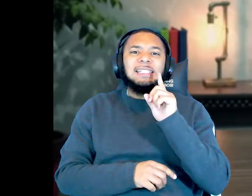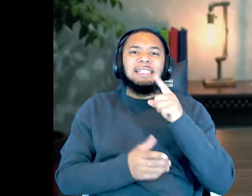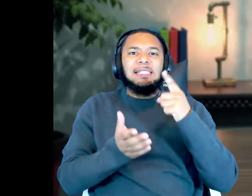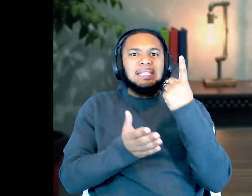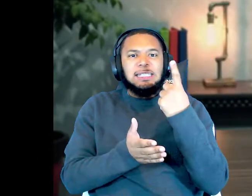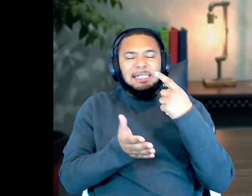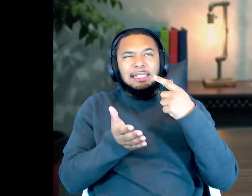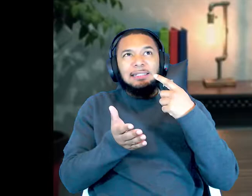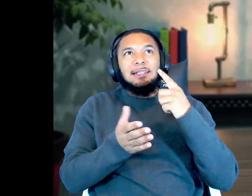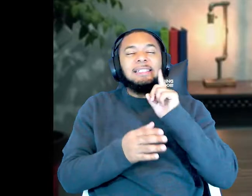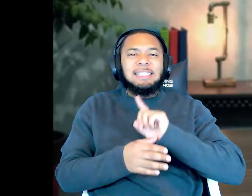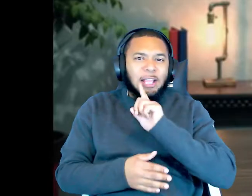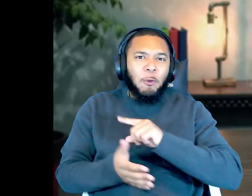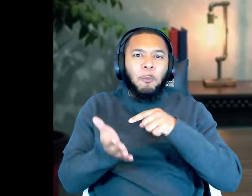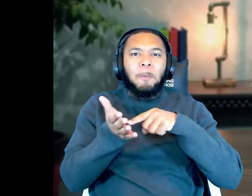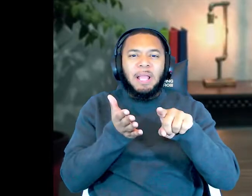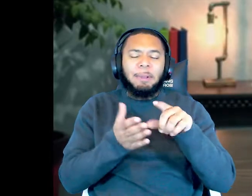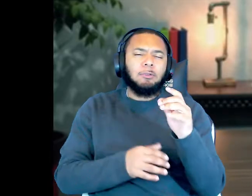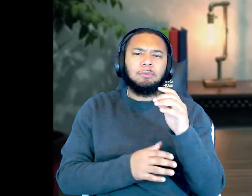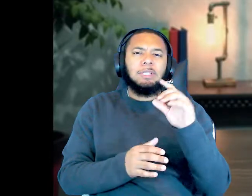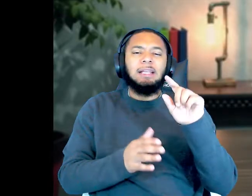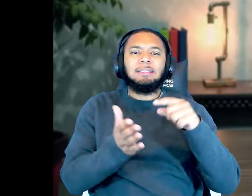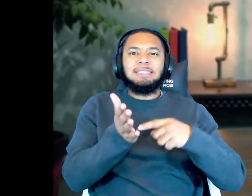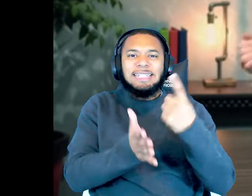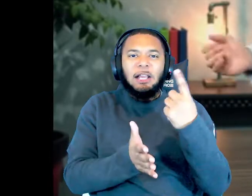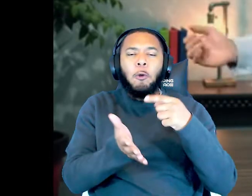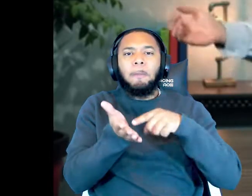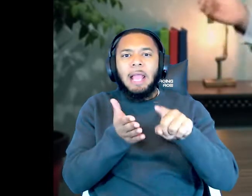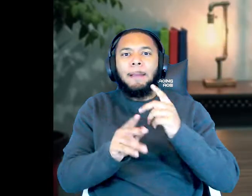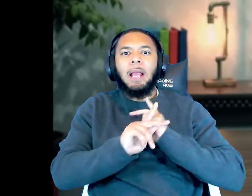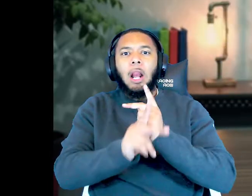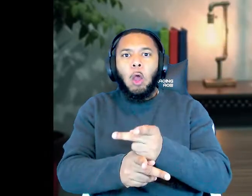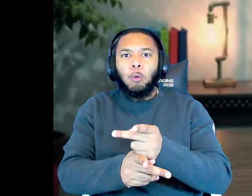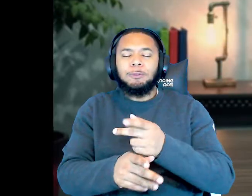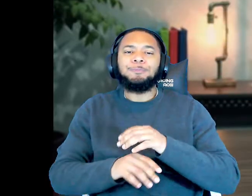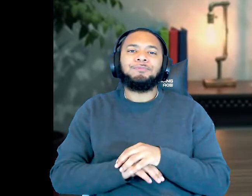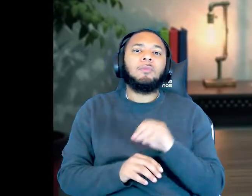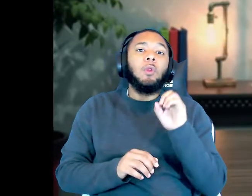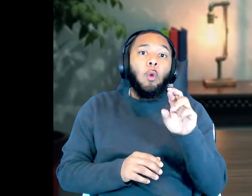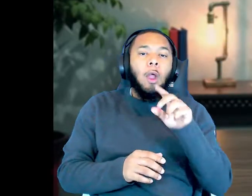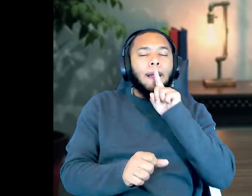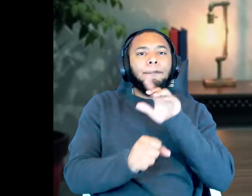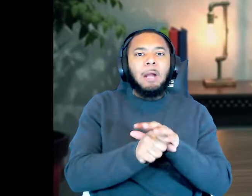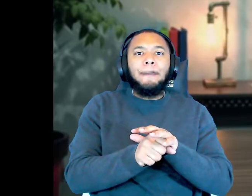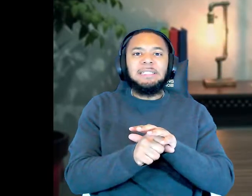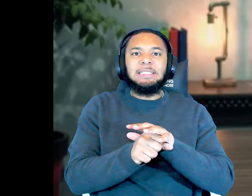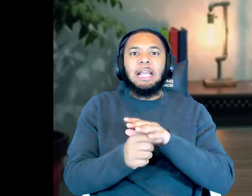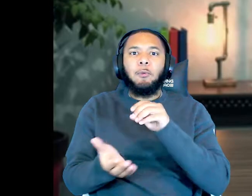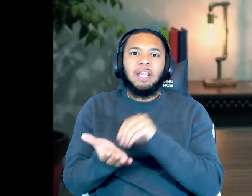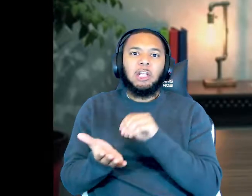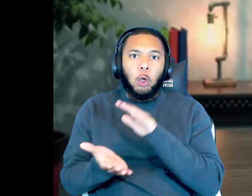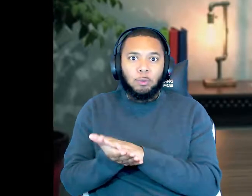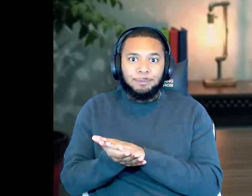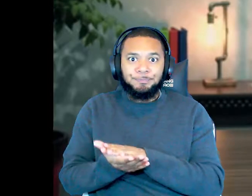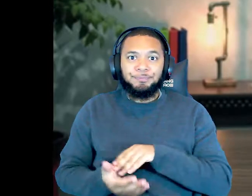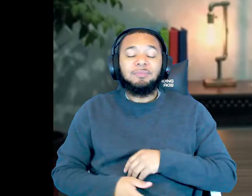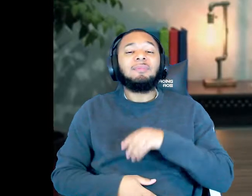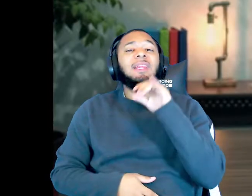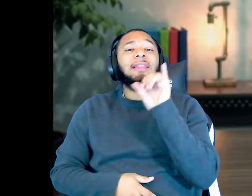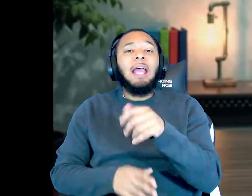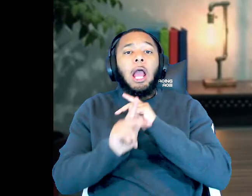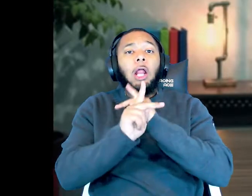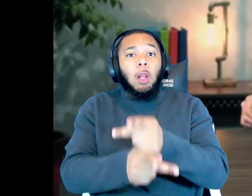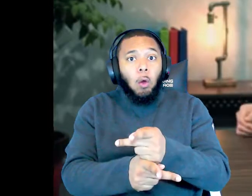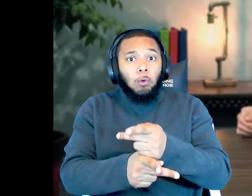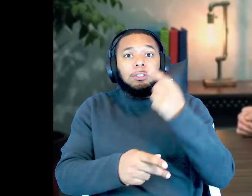note. These are financial devices to help you purchase things when you don't quite have the cash, but you